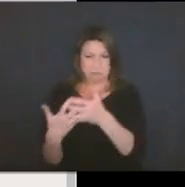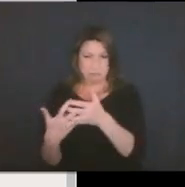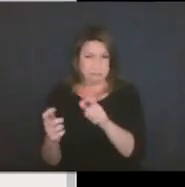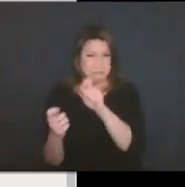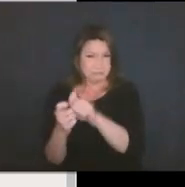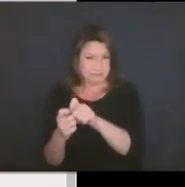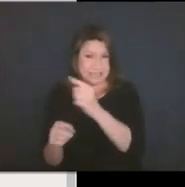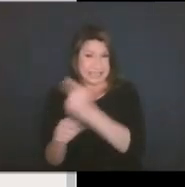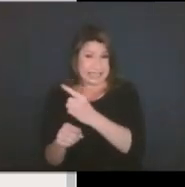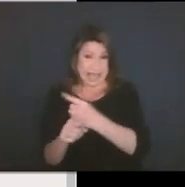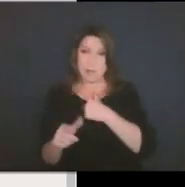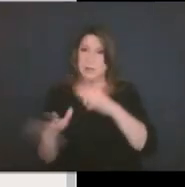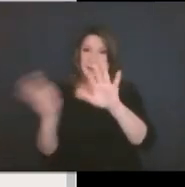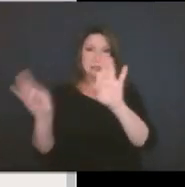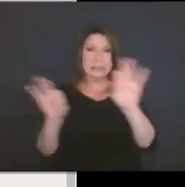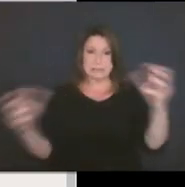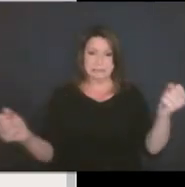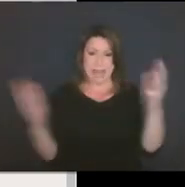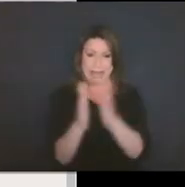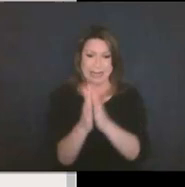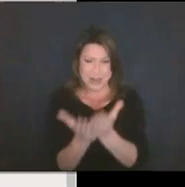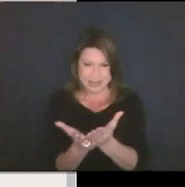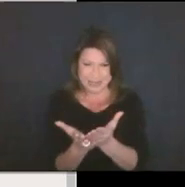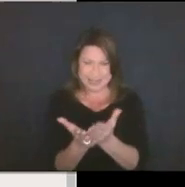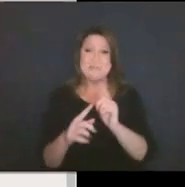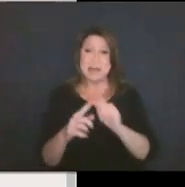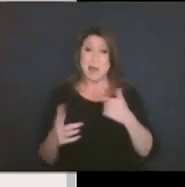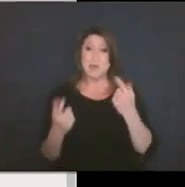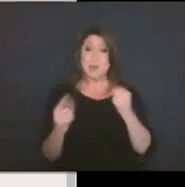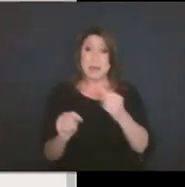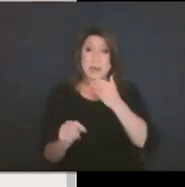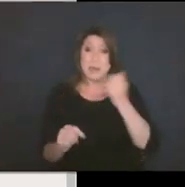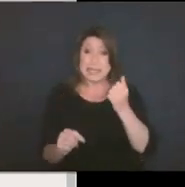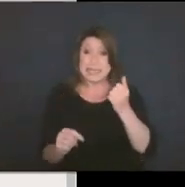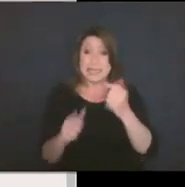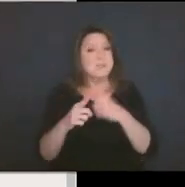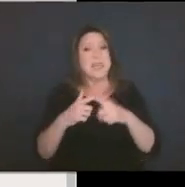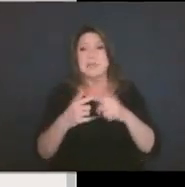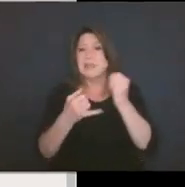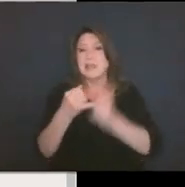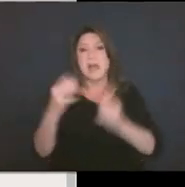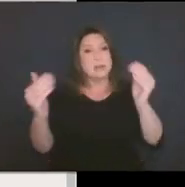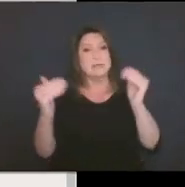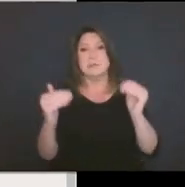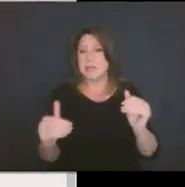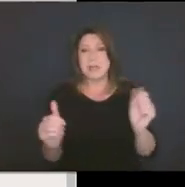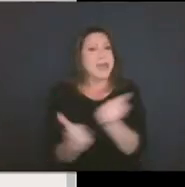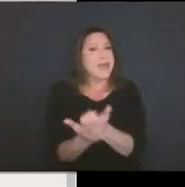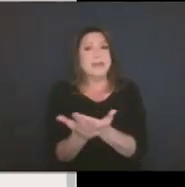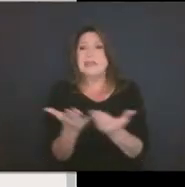for pickup. Then this very last, anything else I can help you with. If you need help or you want to know